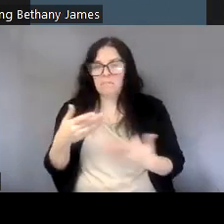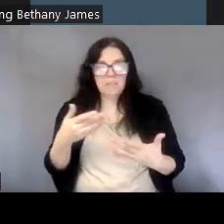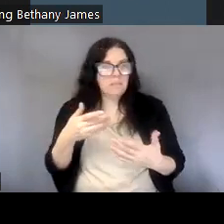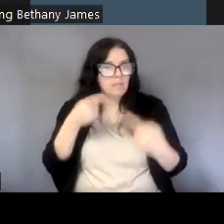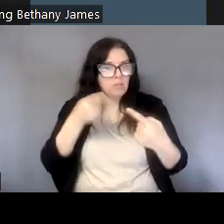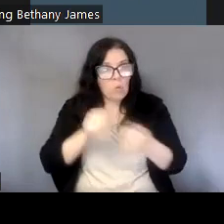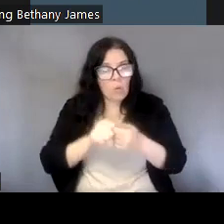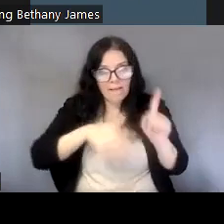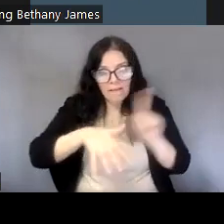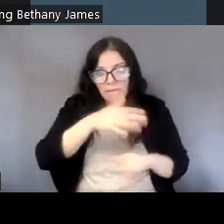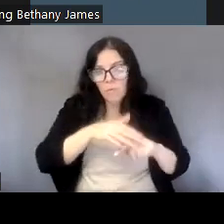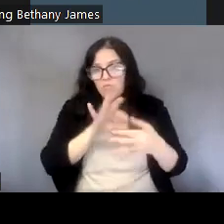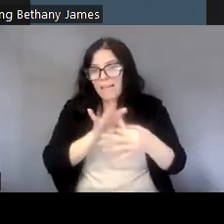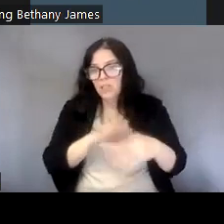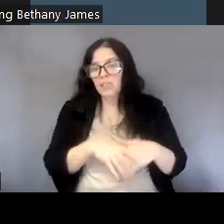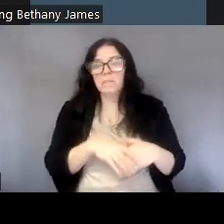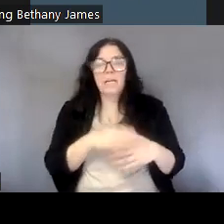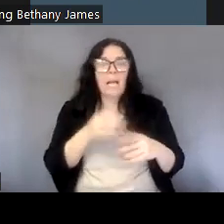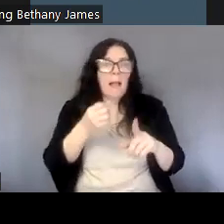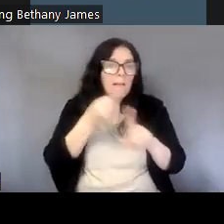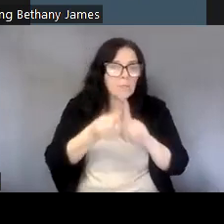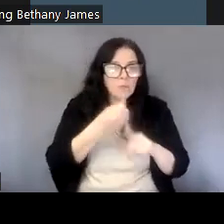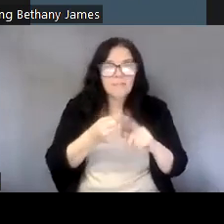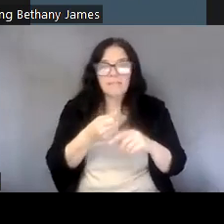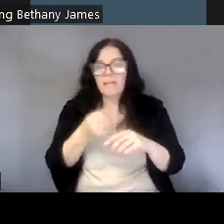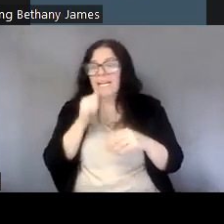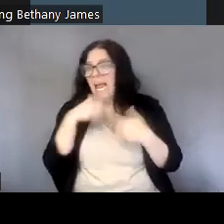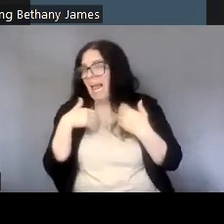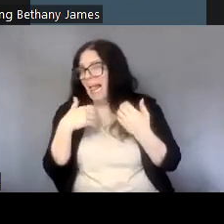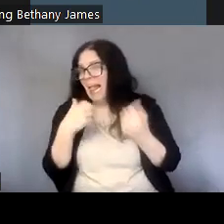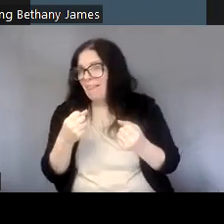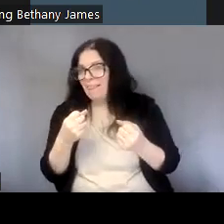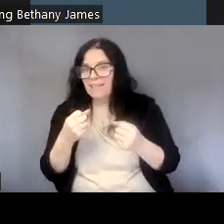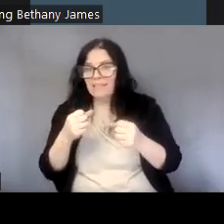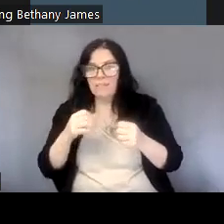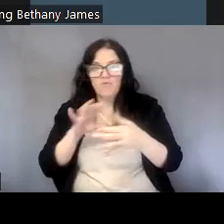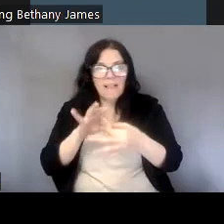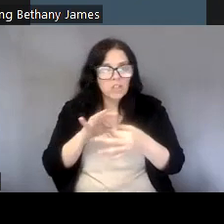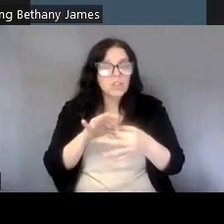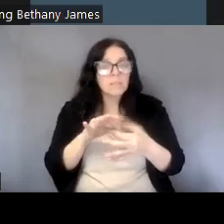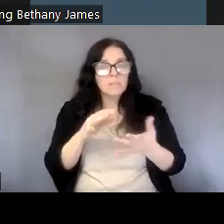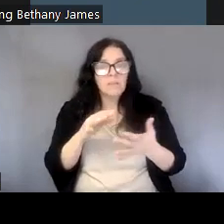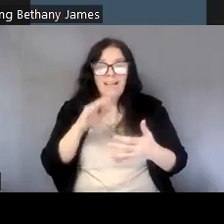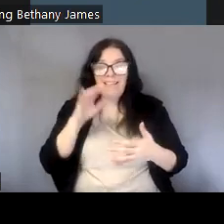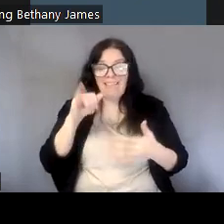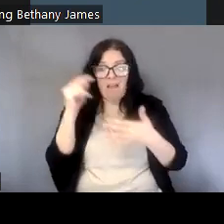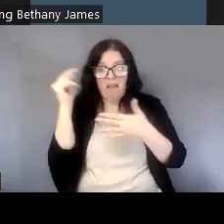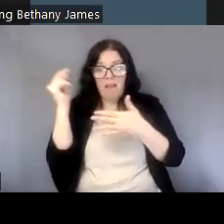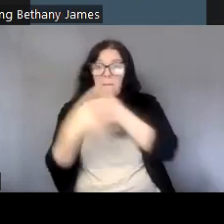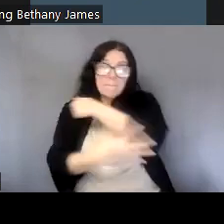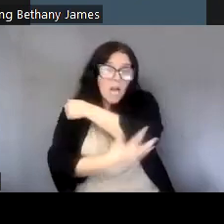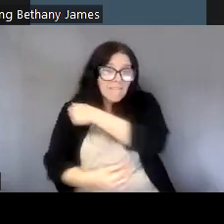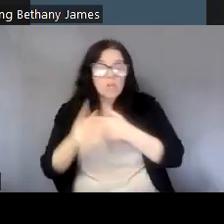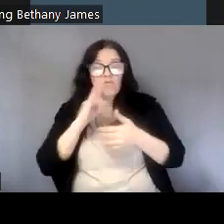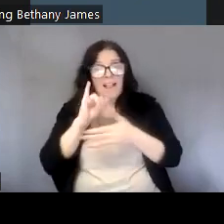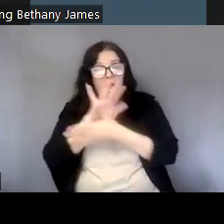from environments of poverty. All these things contribute to mental illness, which affects the brain and